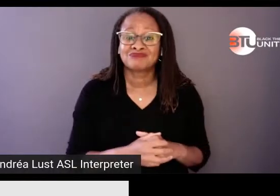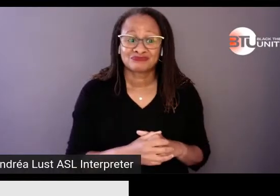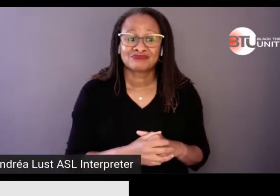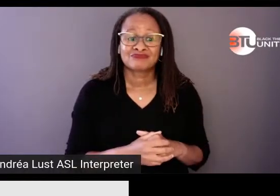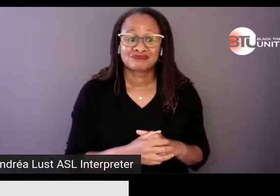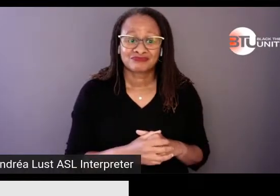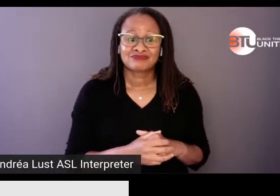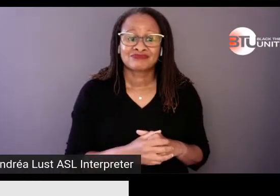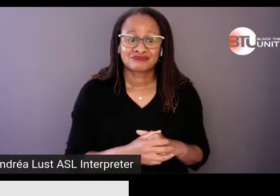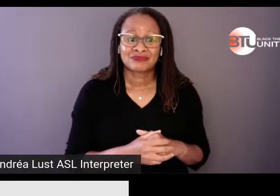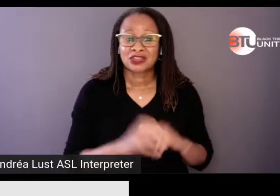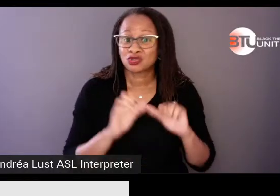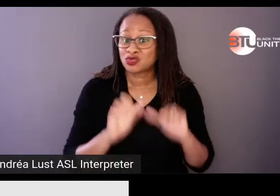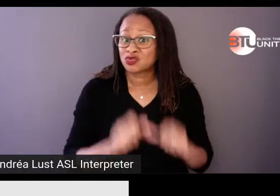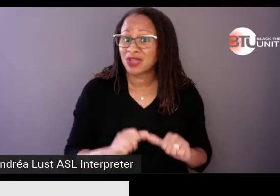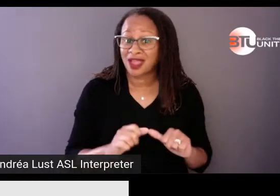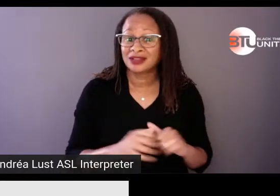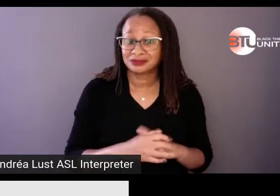Certainly,